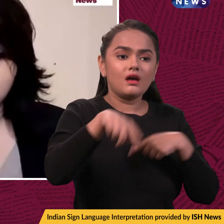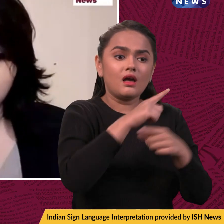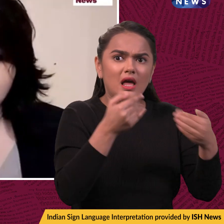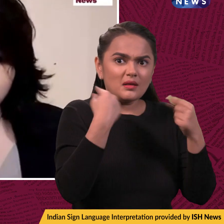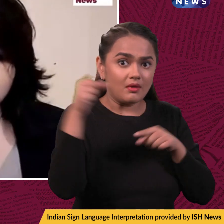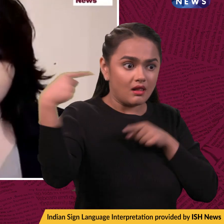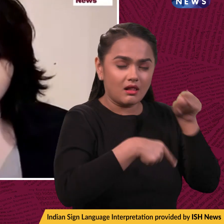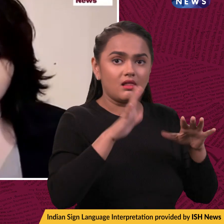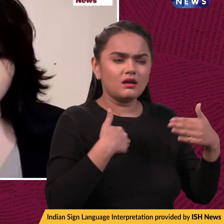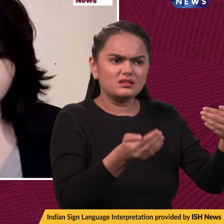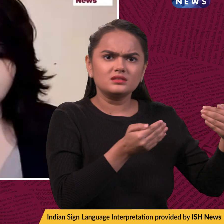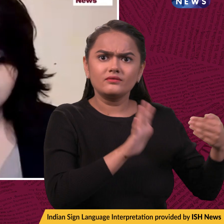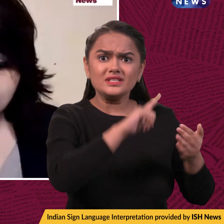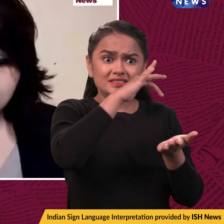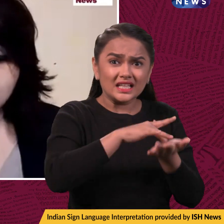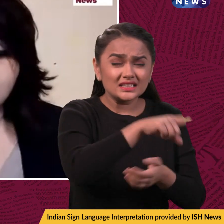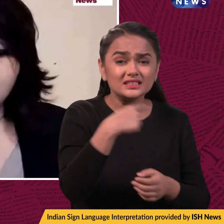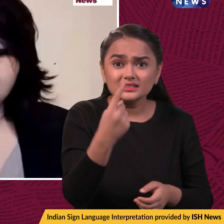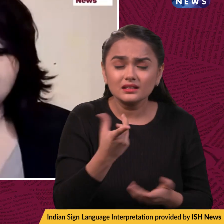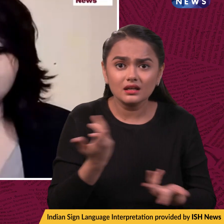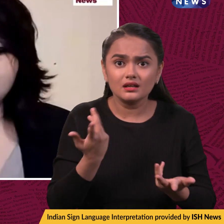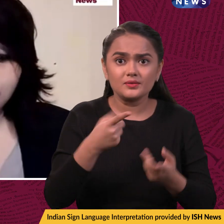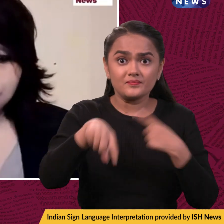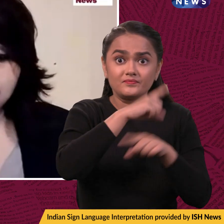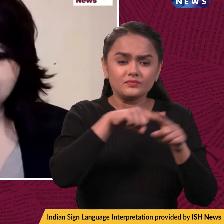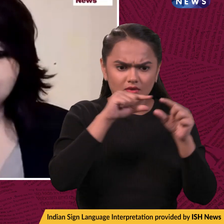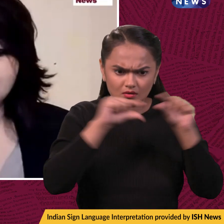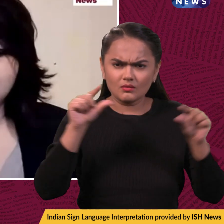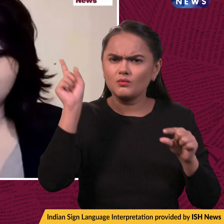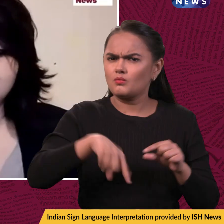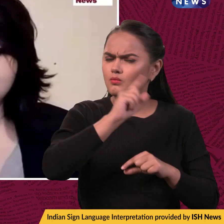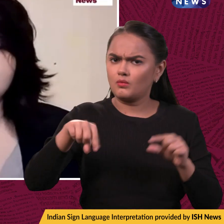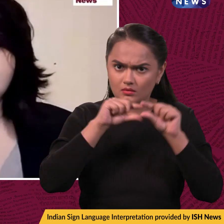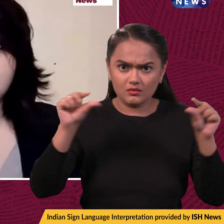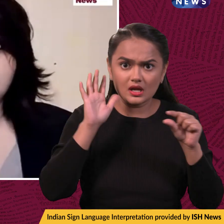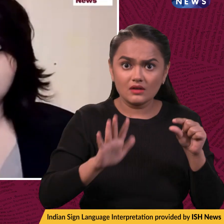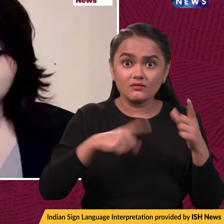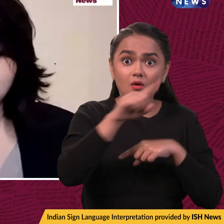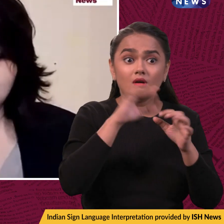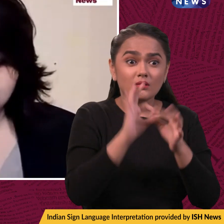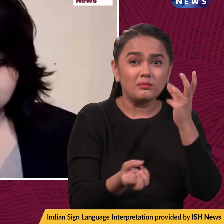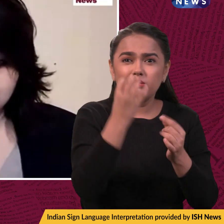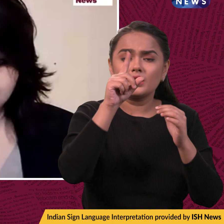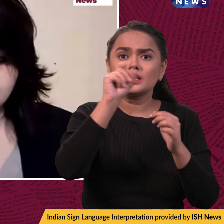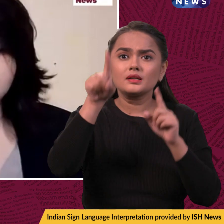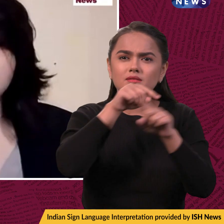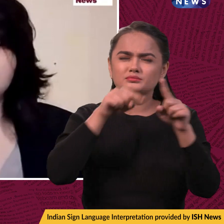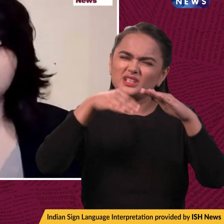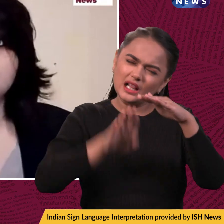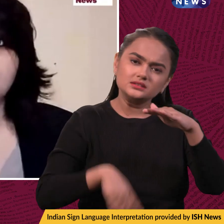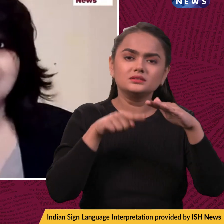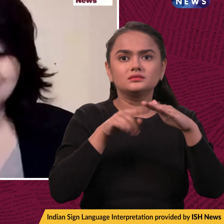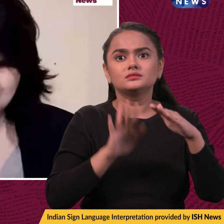state elections. Now, the centre, he said, made a wrong statement that the contribution of stubble burning was less than 10%